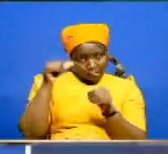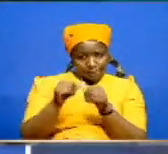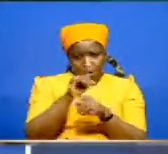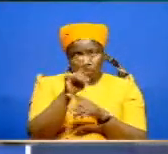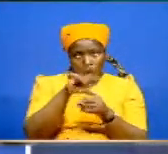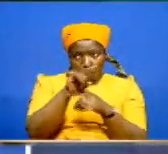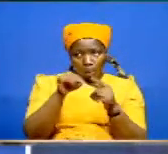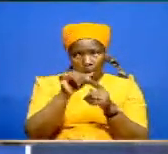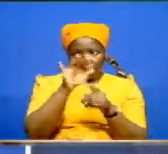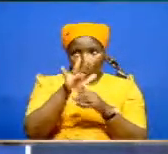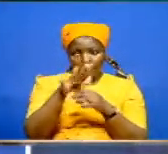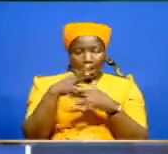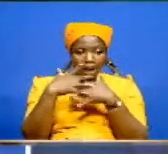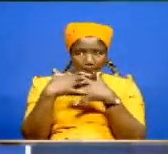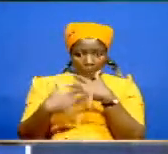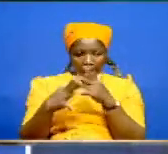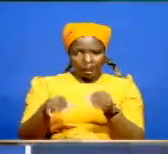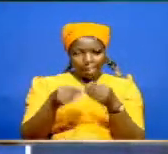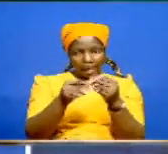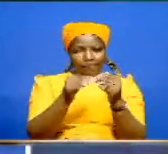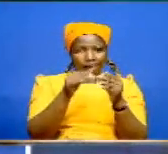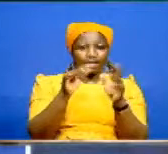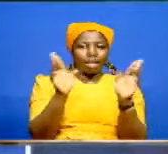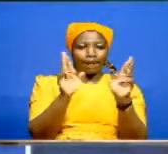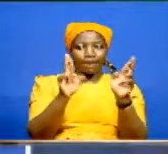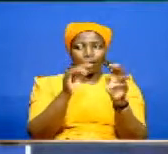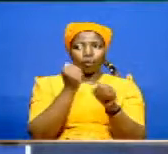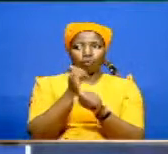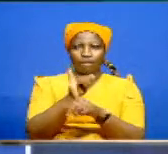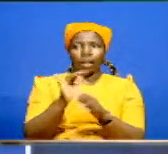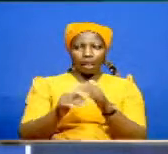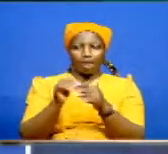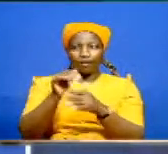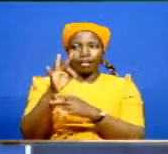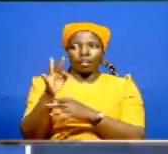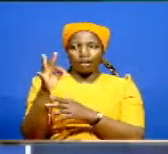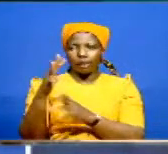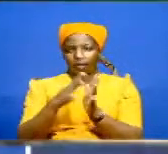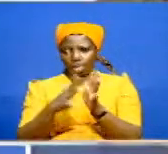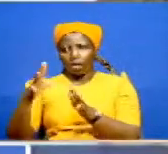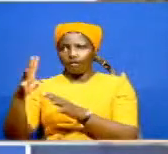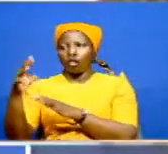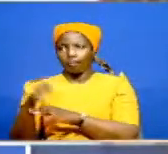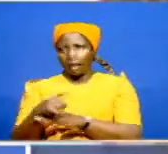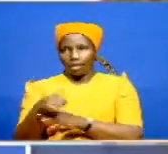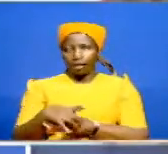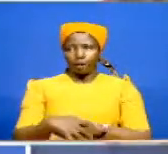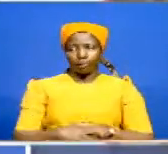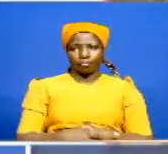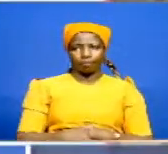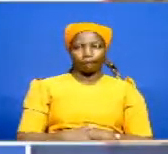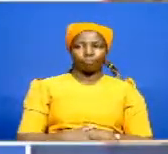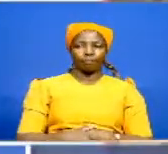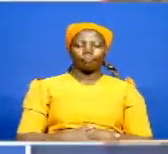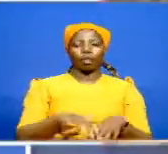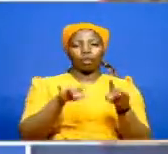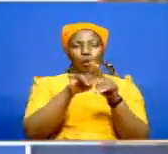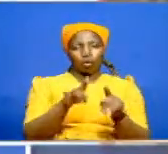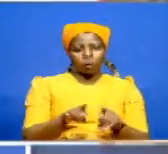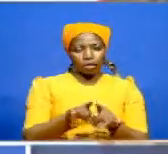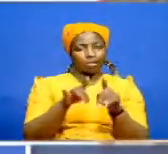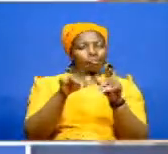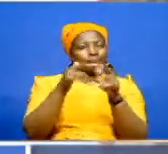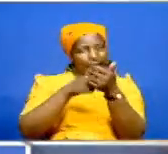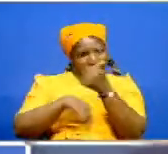your donation is due, and it does that every 3 months, every 3 to 4 months, depending on your gender. A similar exercise